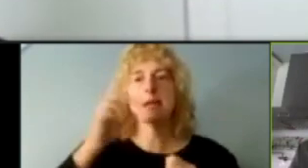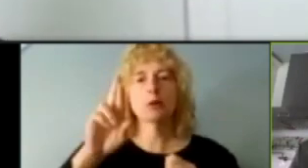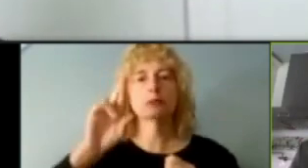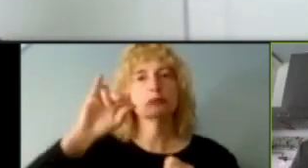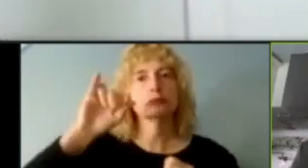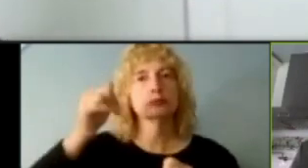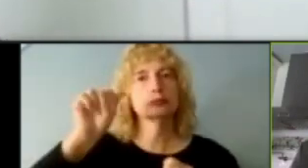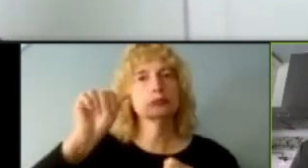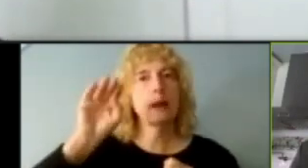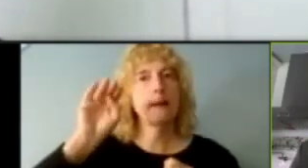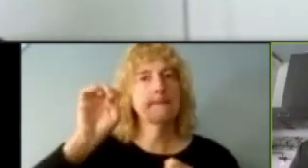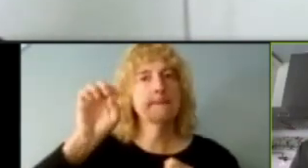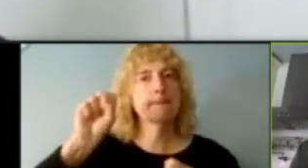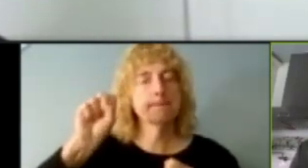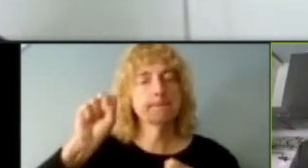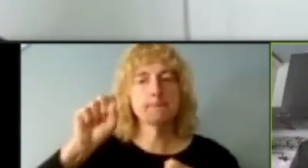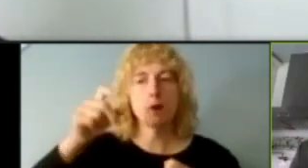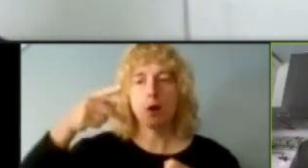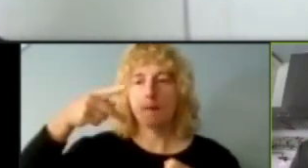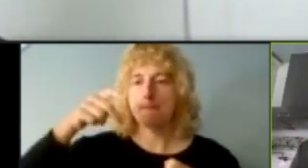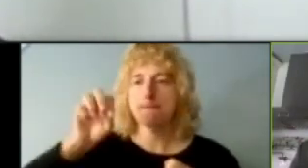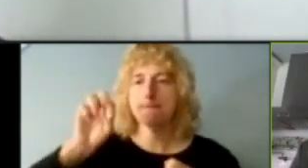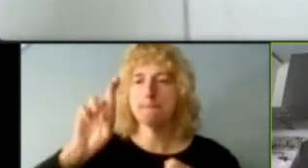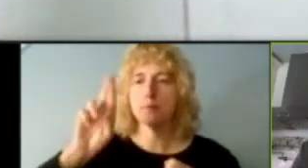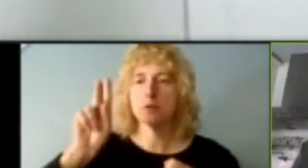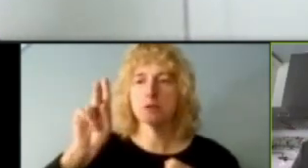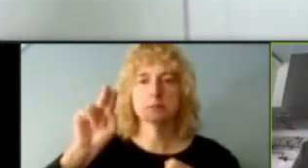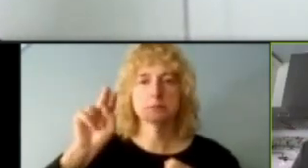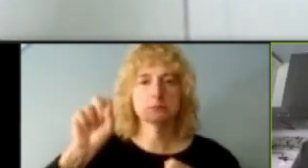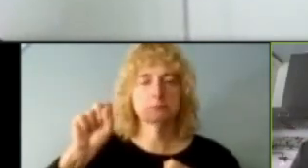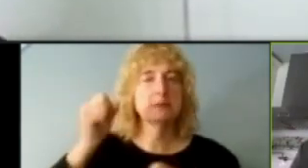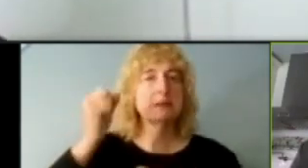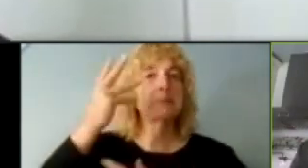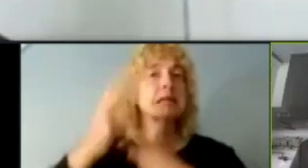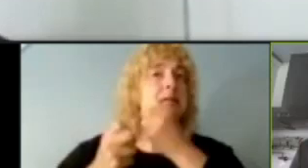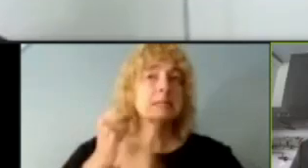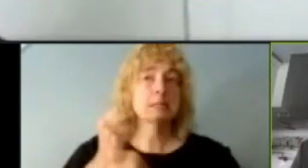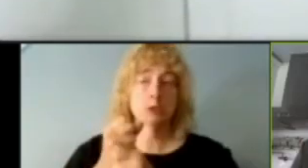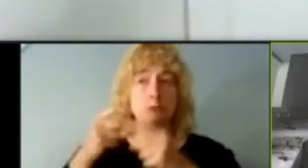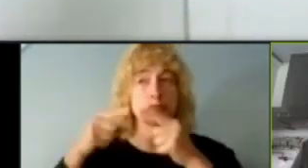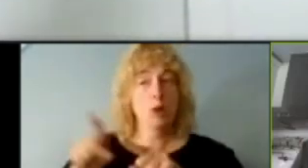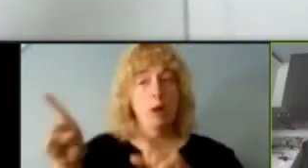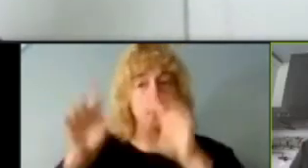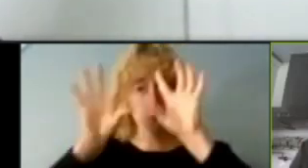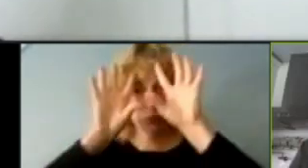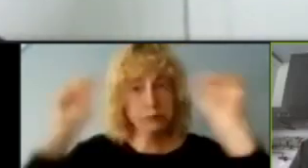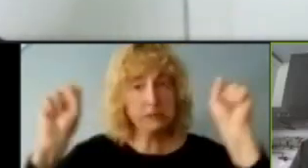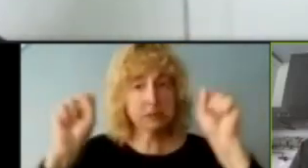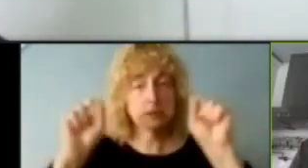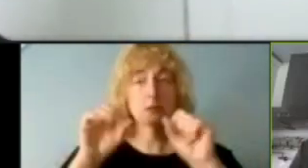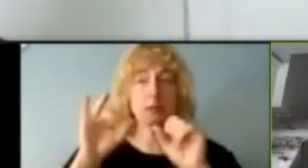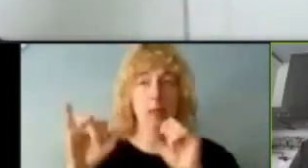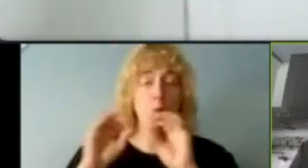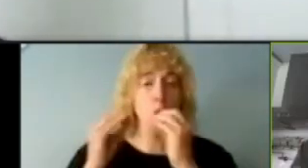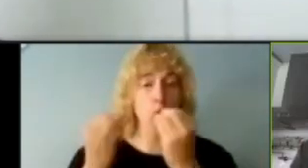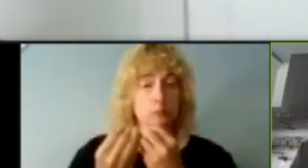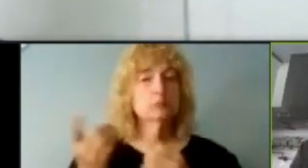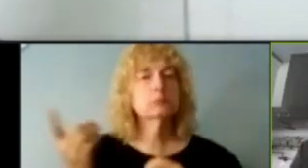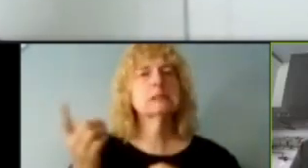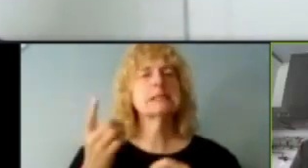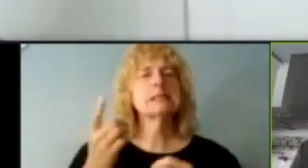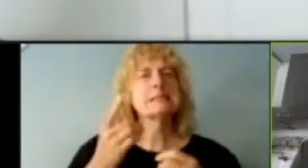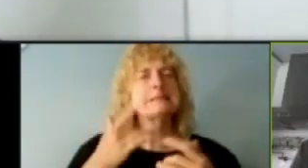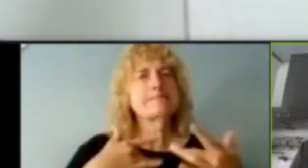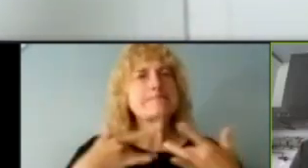James Perkins had long expressed throughout his tenure as president of the organization a concern about the